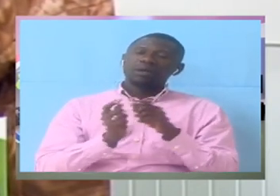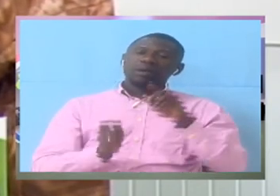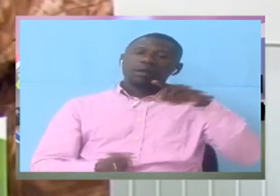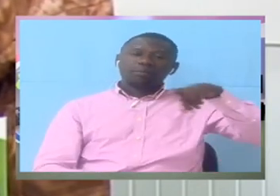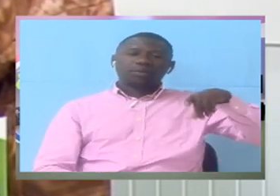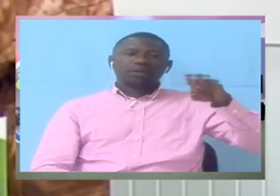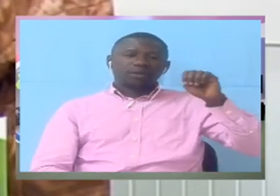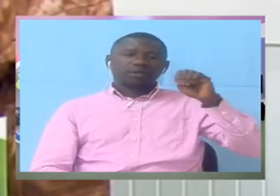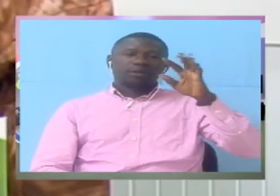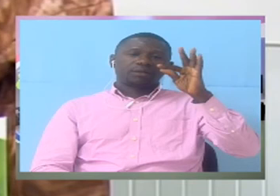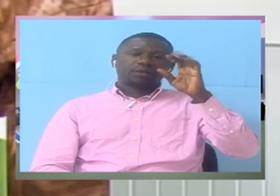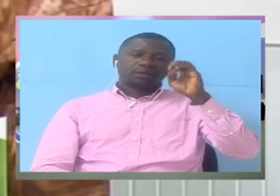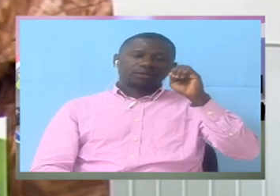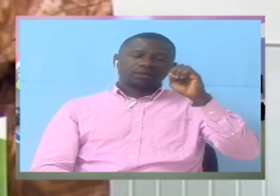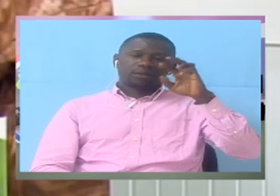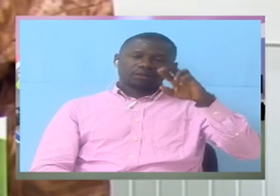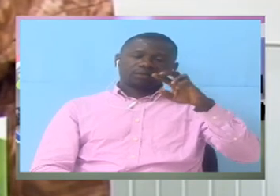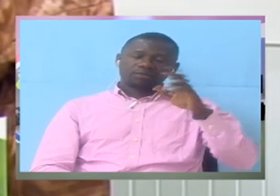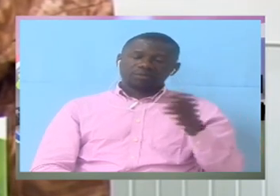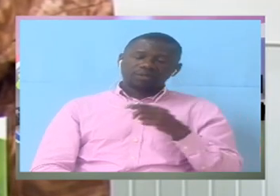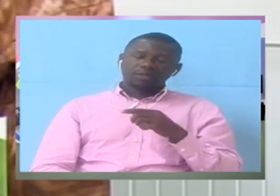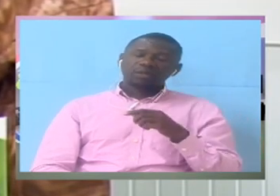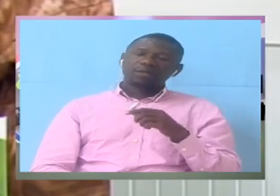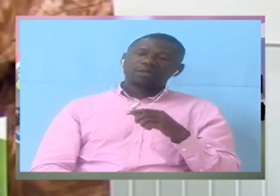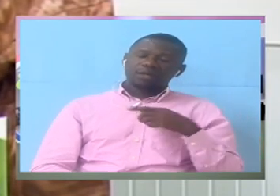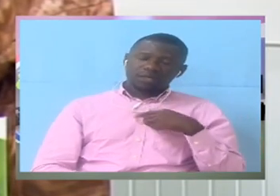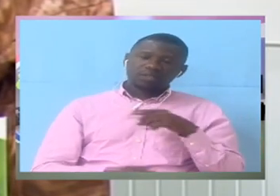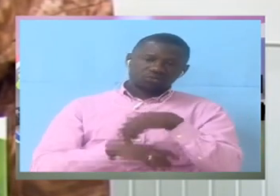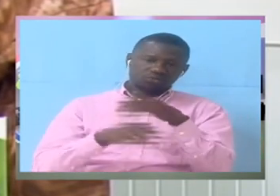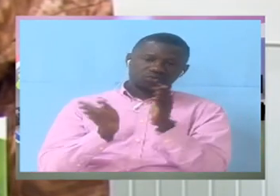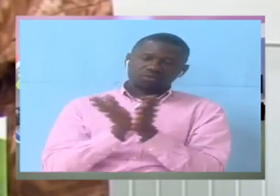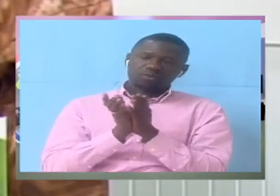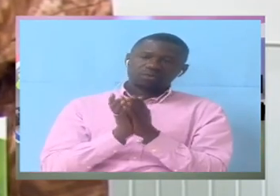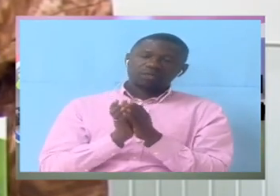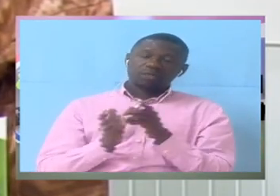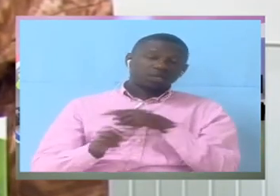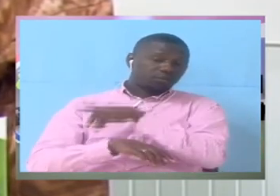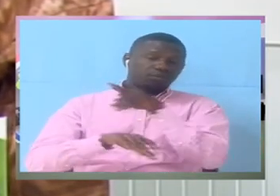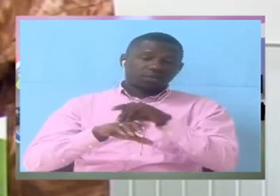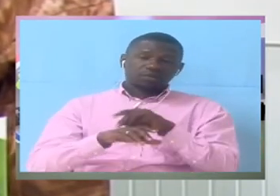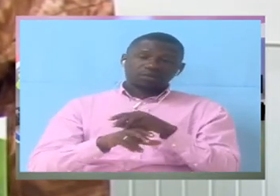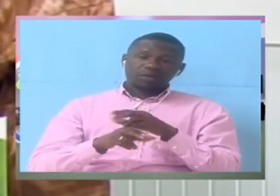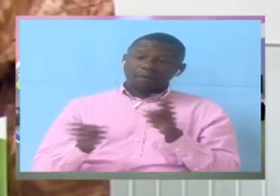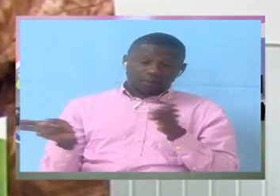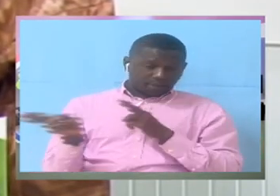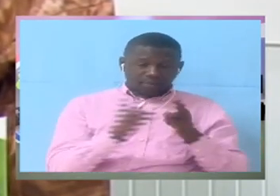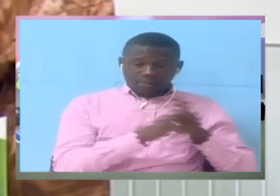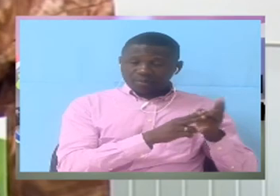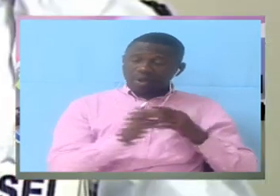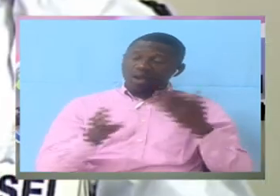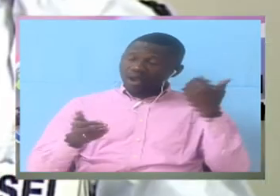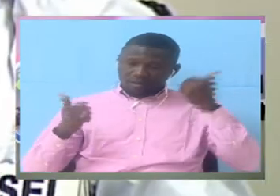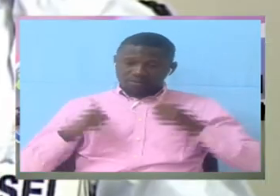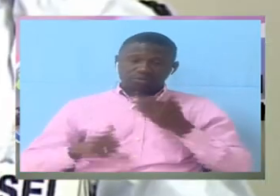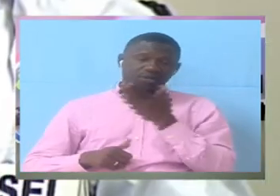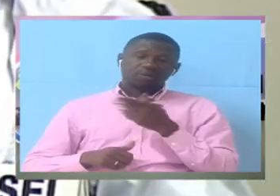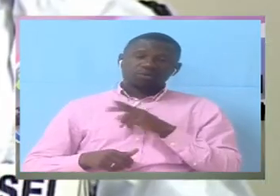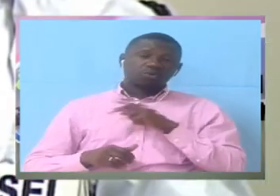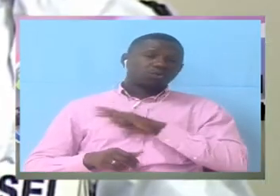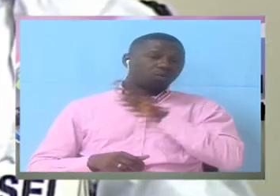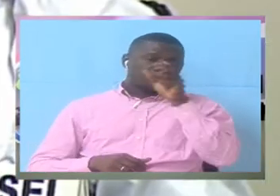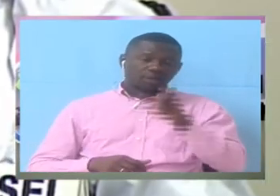troop. And their shooting took place there. But nobody died there. But in